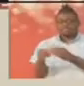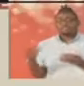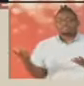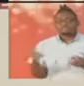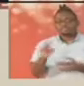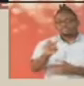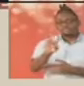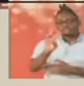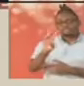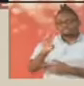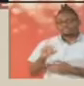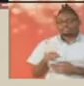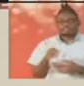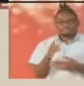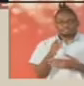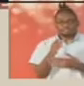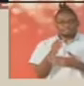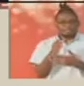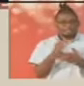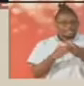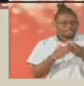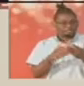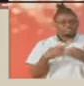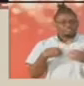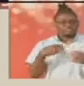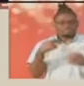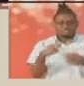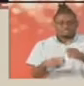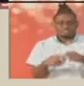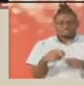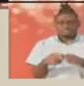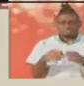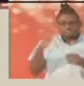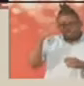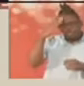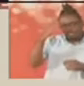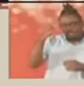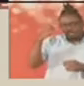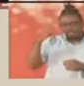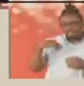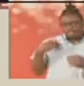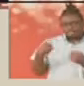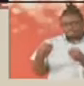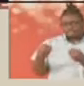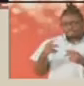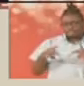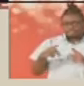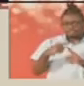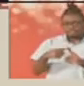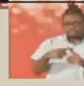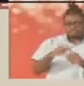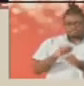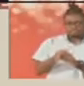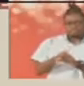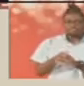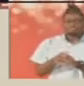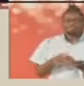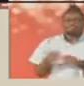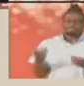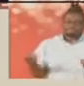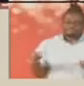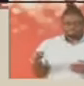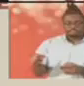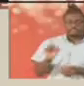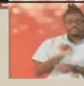of the issues that we would have identified contributing to the number of cases reside within the workplace. So I just wanted to speak a little